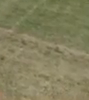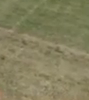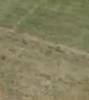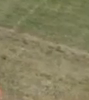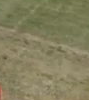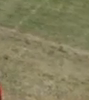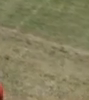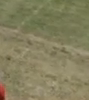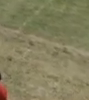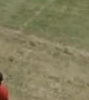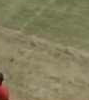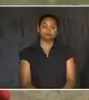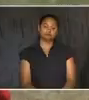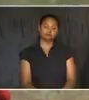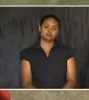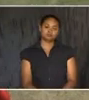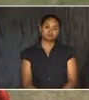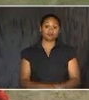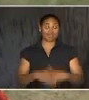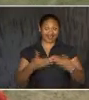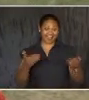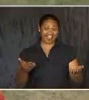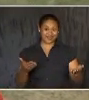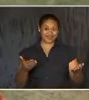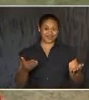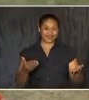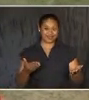We're now onto the verge of